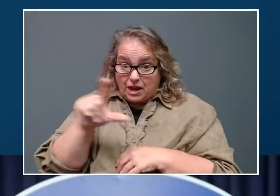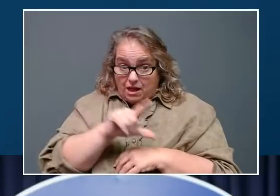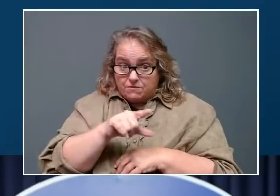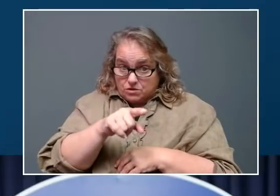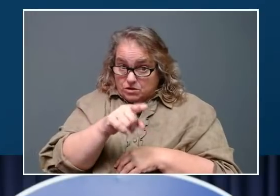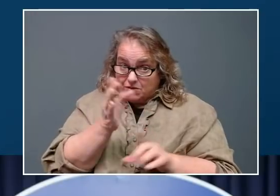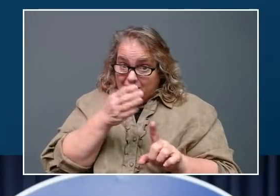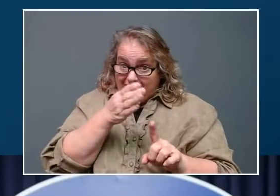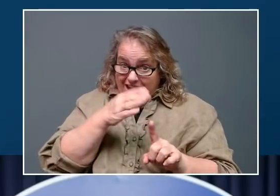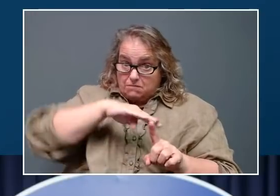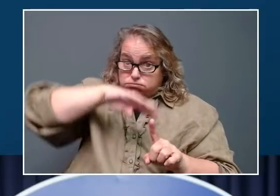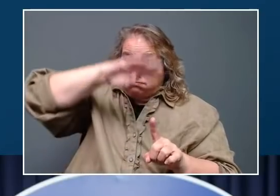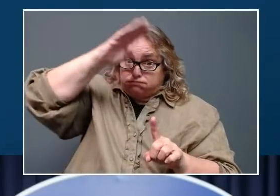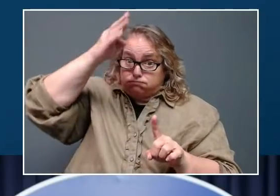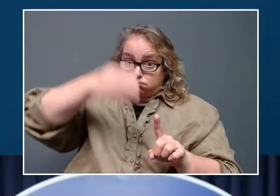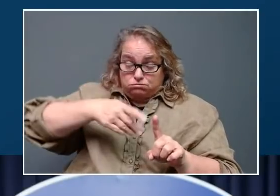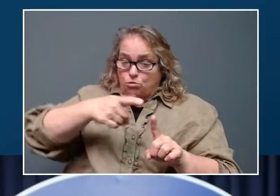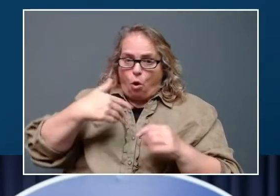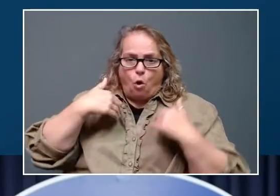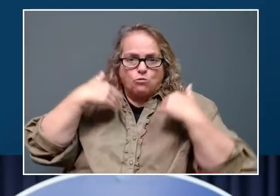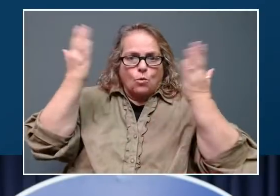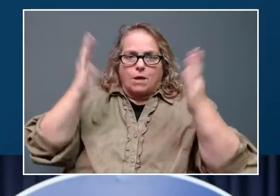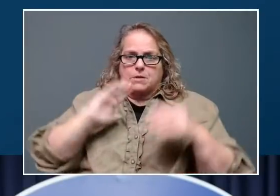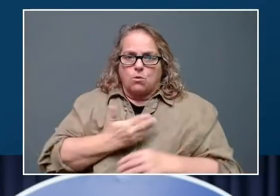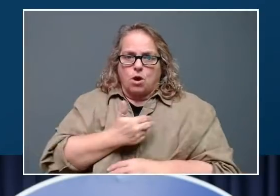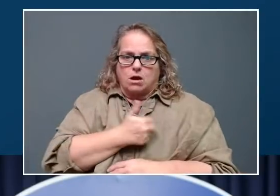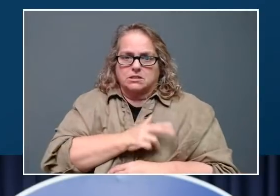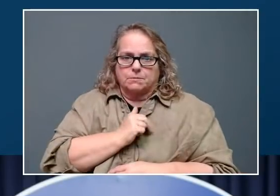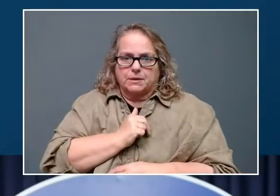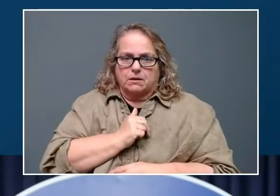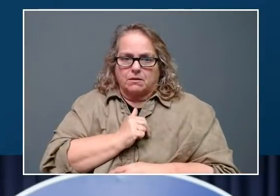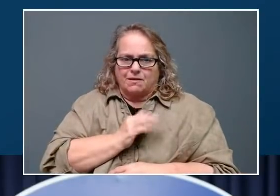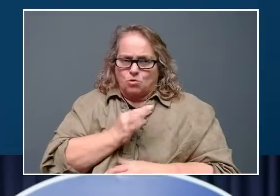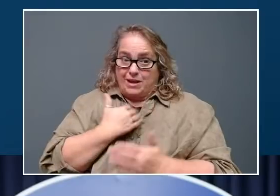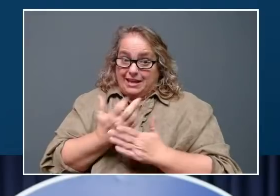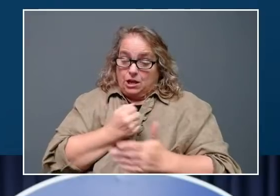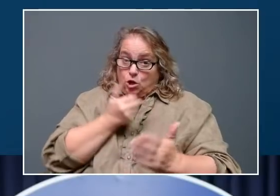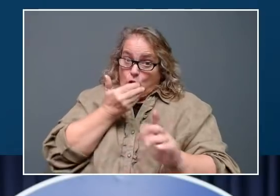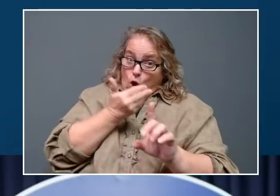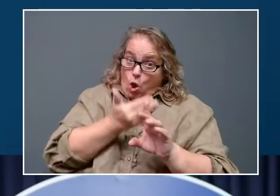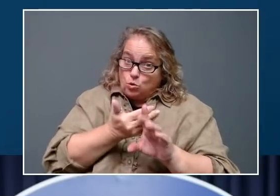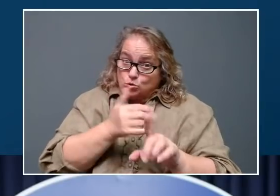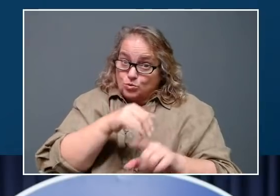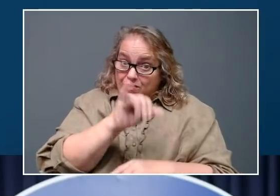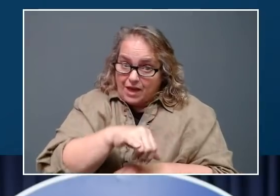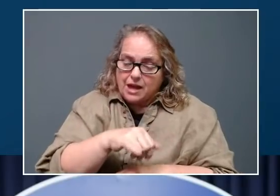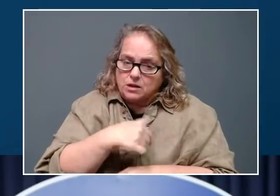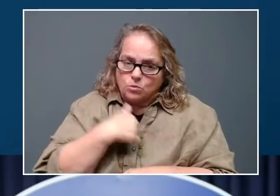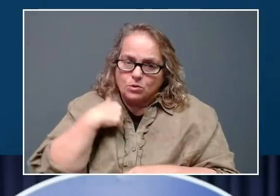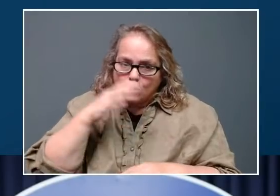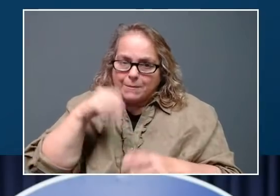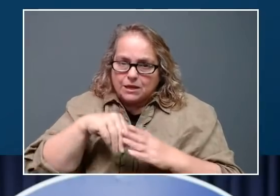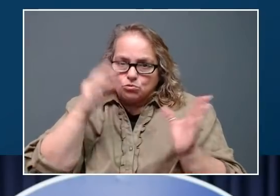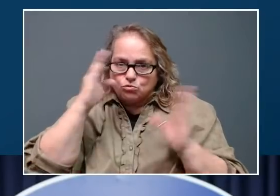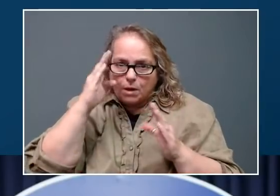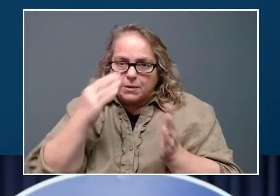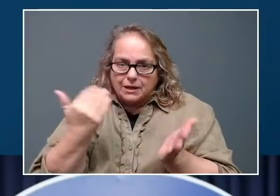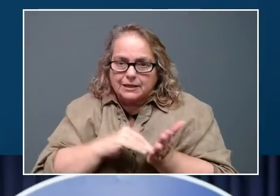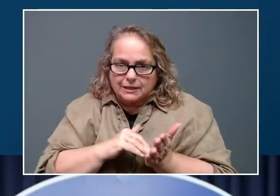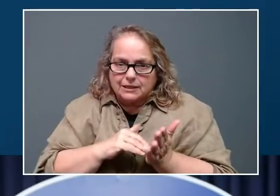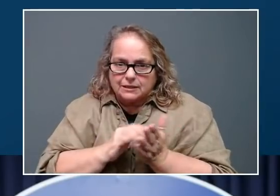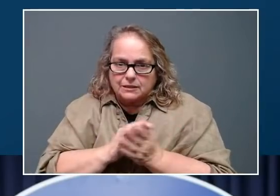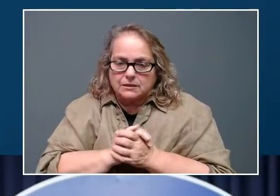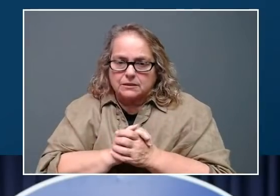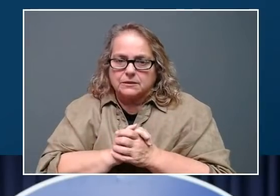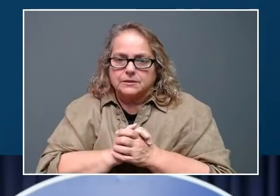we get anywhere close to that, we are going to be in significant trouble again. So let's look at where